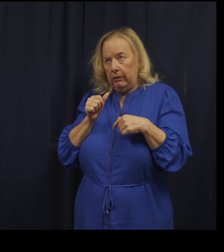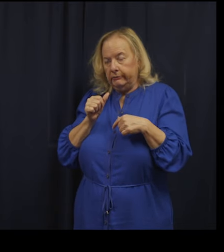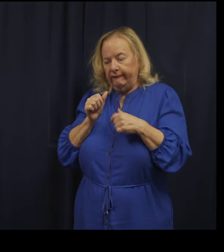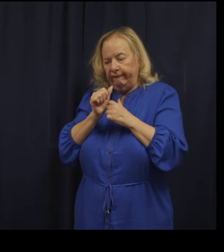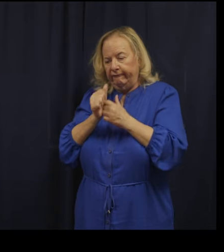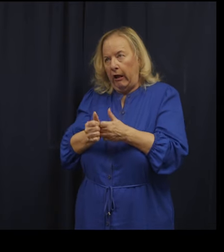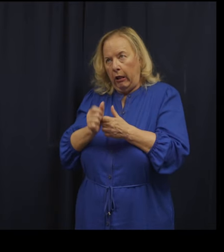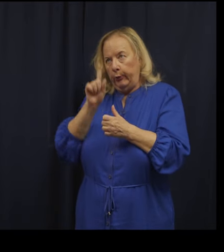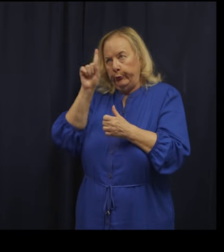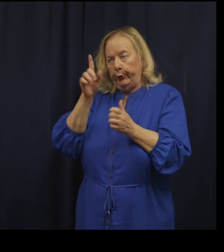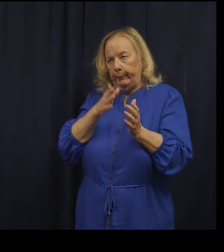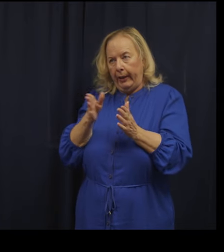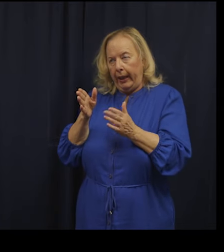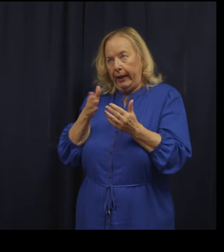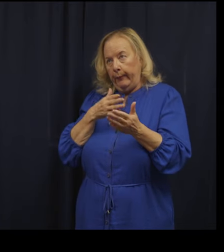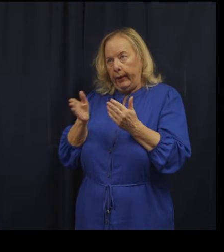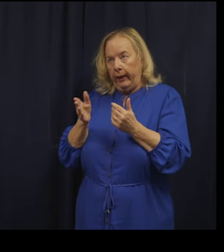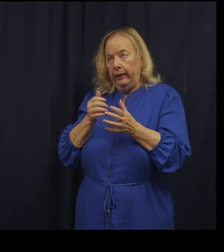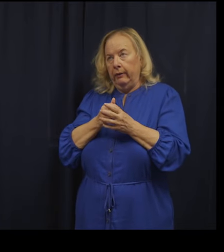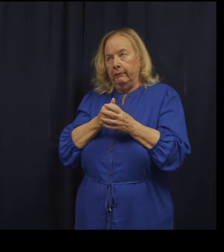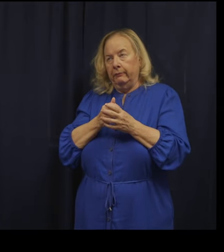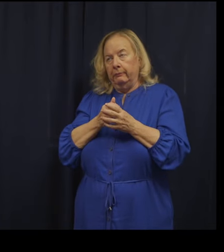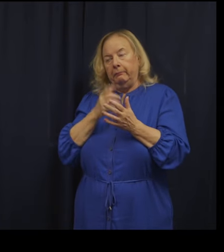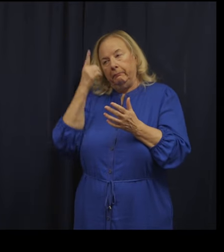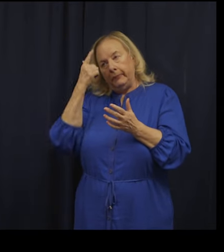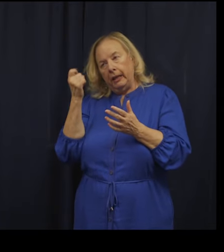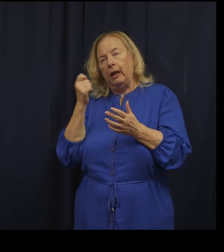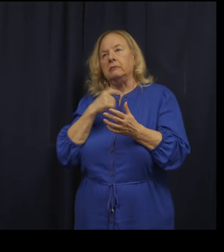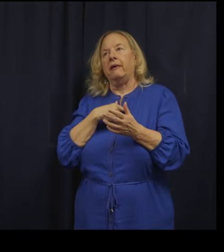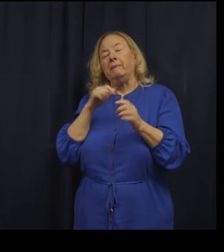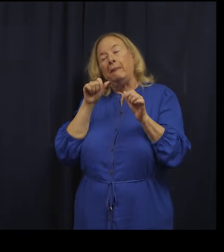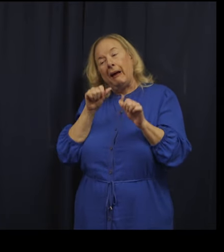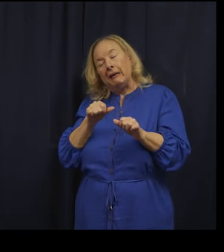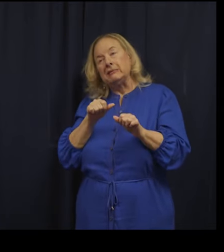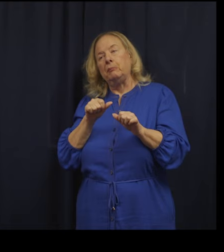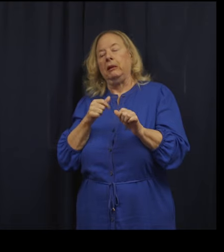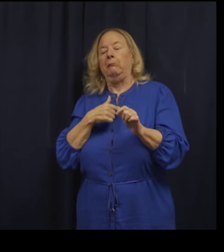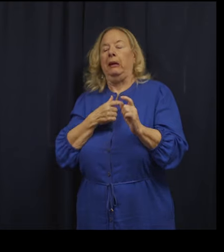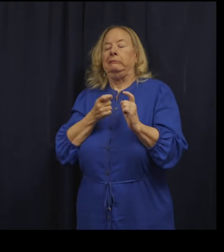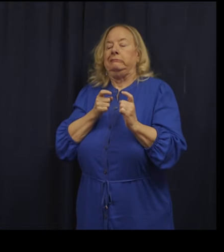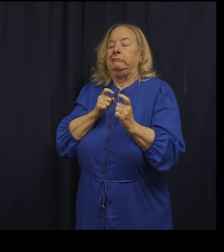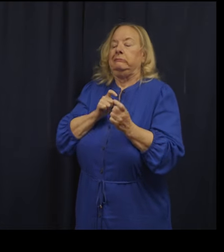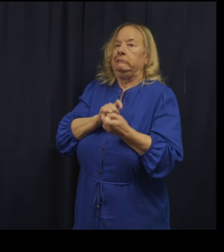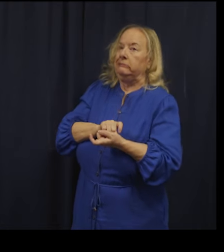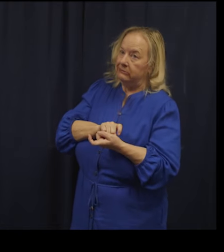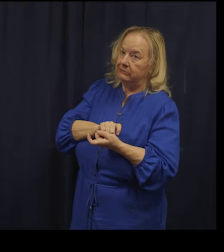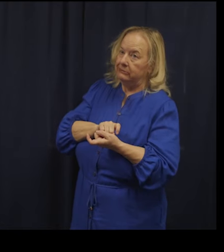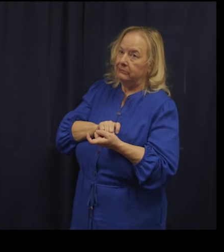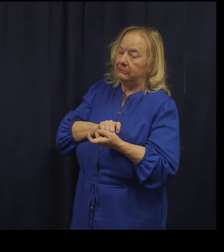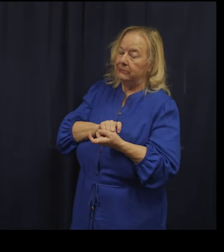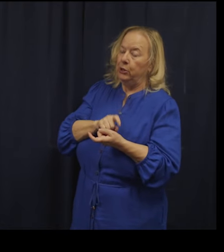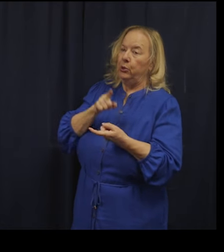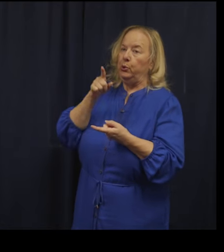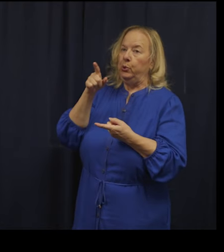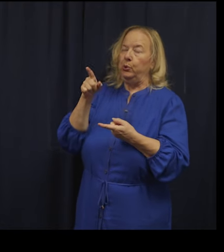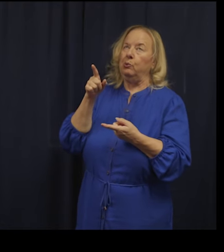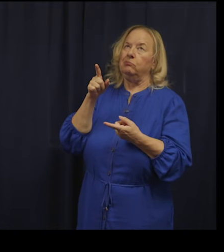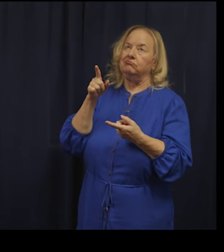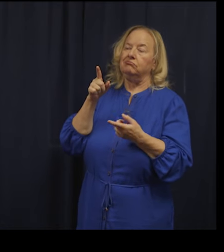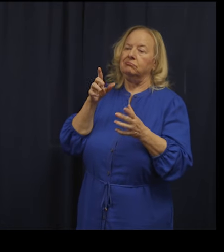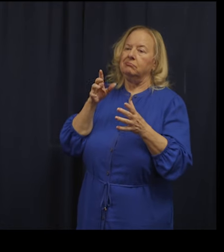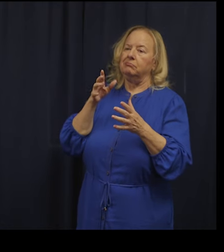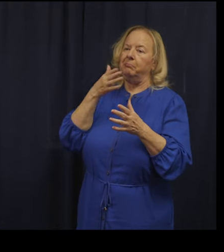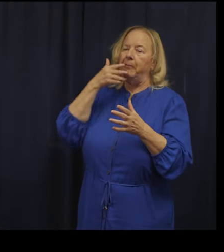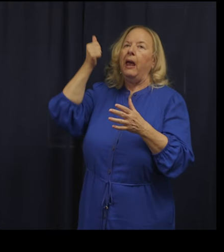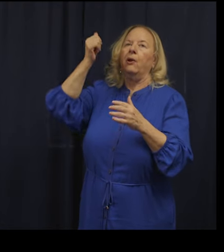I've not fulfilled the divine will. Nevertheless, this is because of the possibility of my repentance that you know, for the